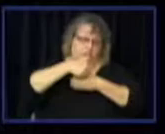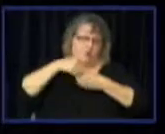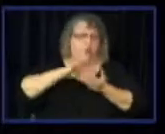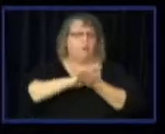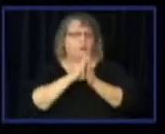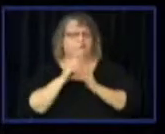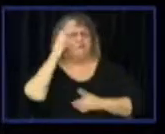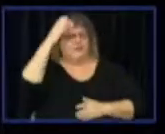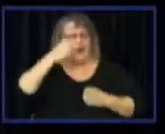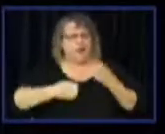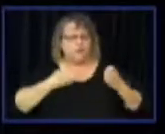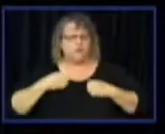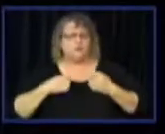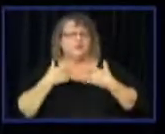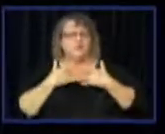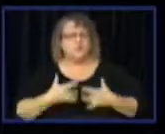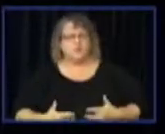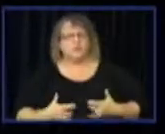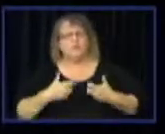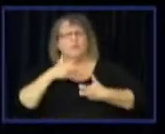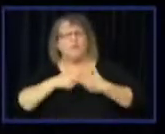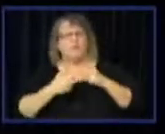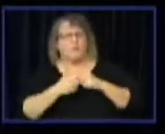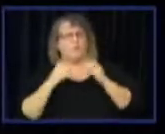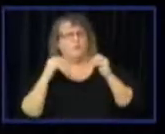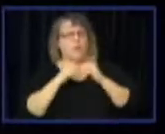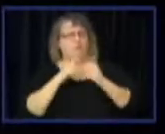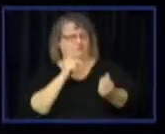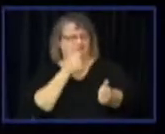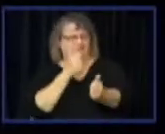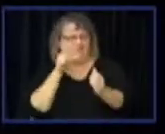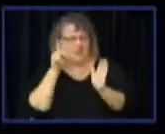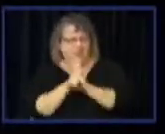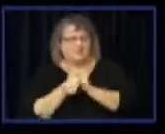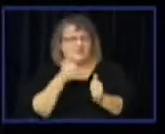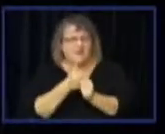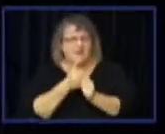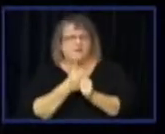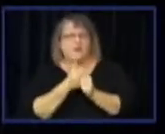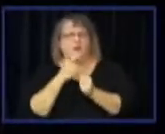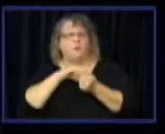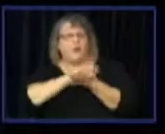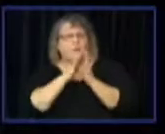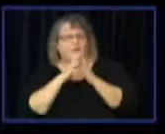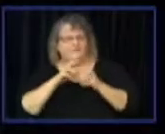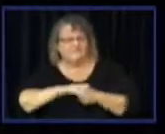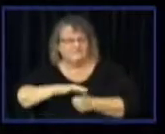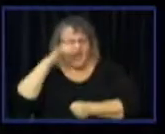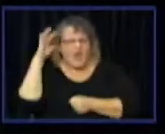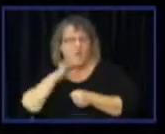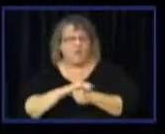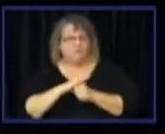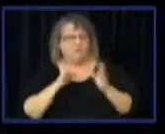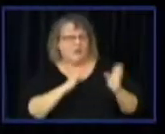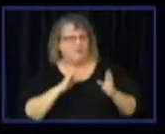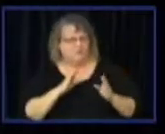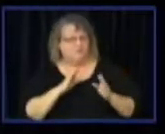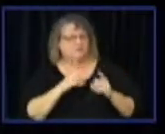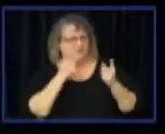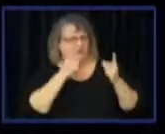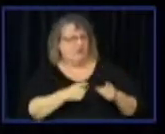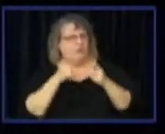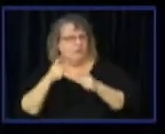emotional problems, depression, and behavioral problems that lead to suicide, that lead to violence and other things like that.